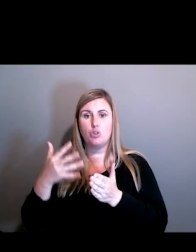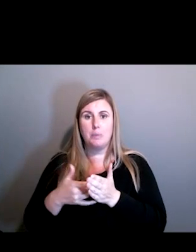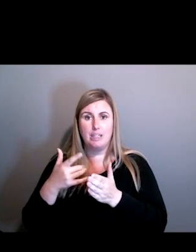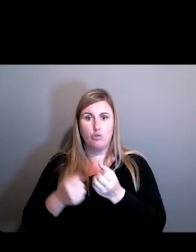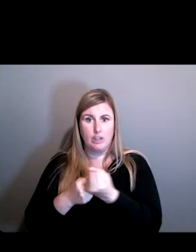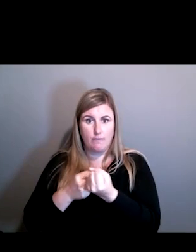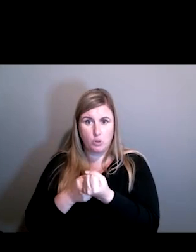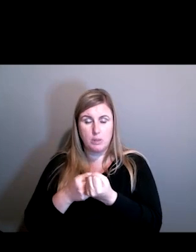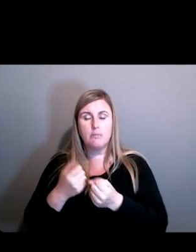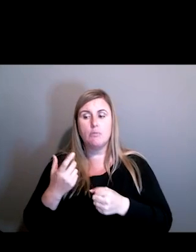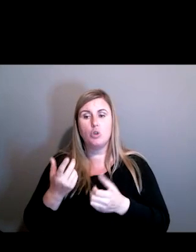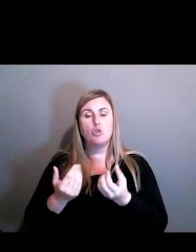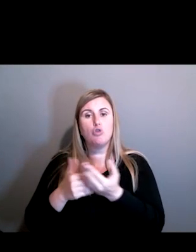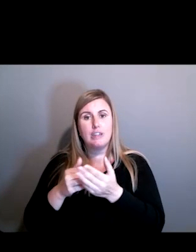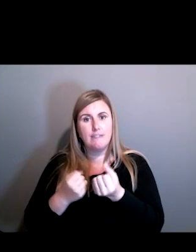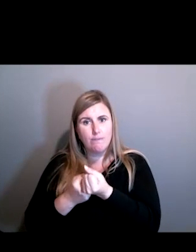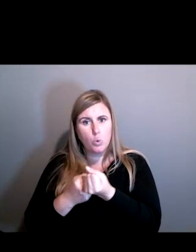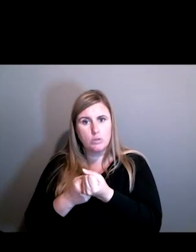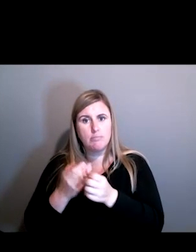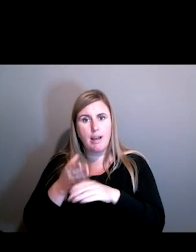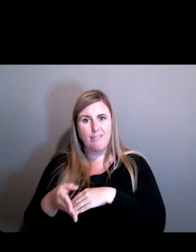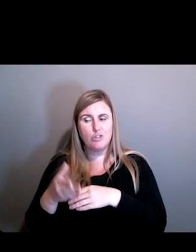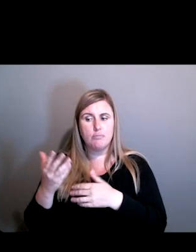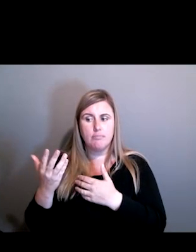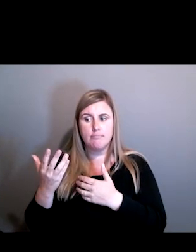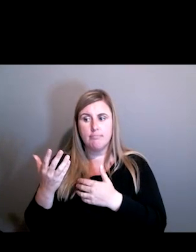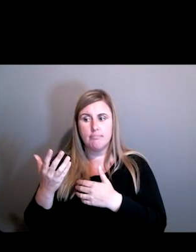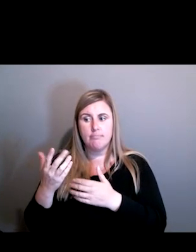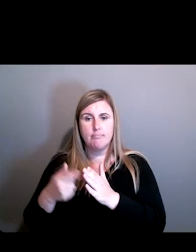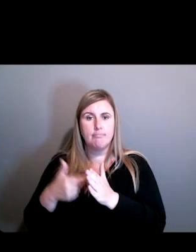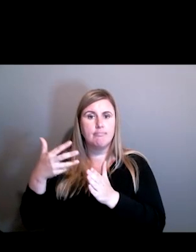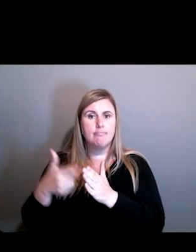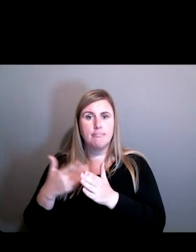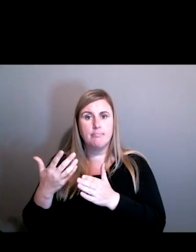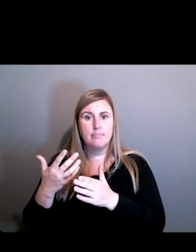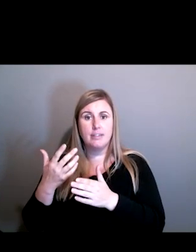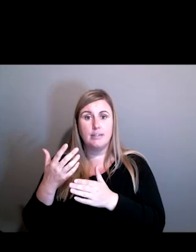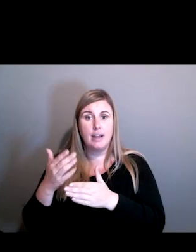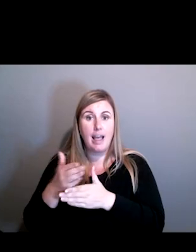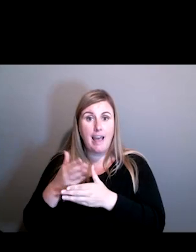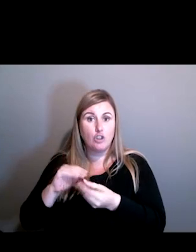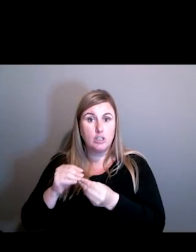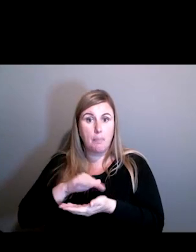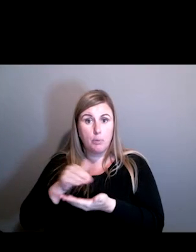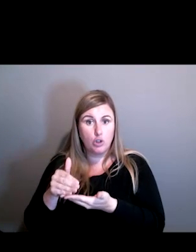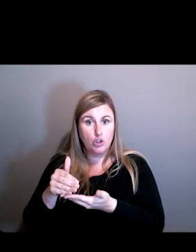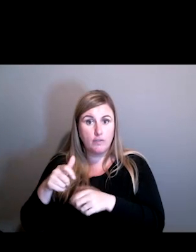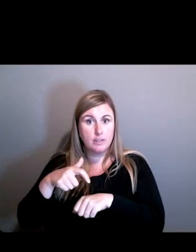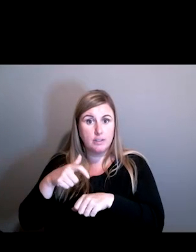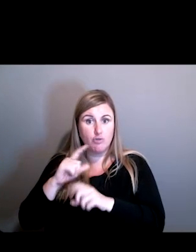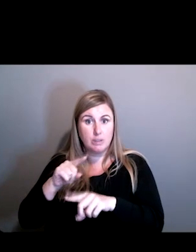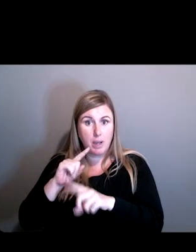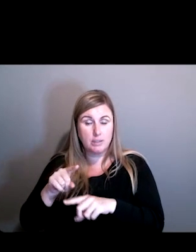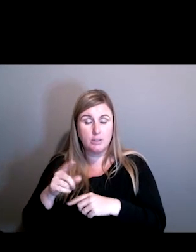there's intermittent reinforcement, where you reinforce after intermittently. It can be after an average number